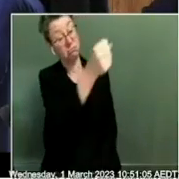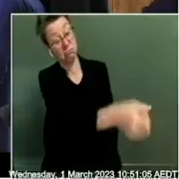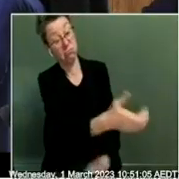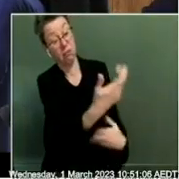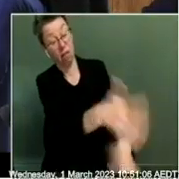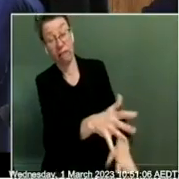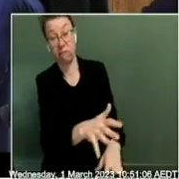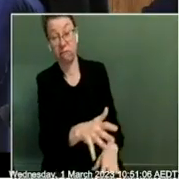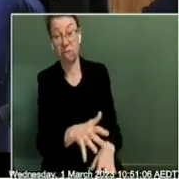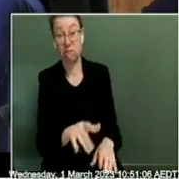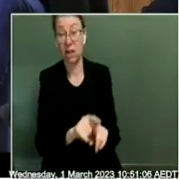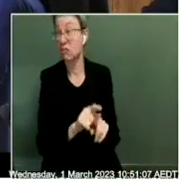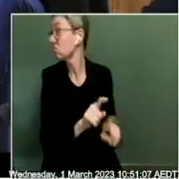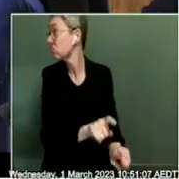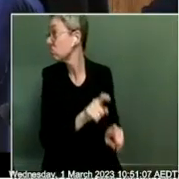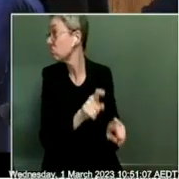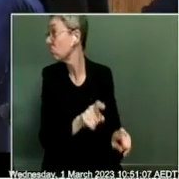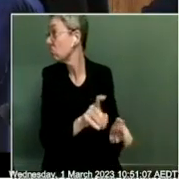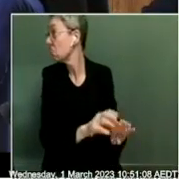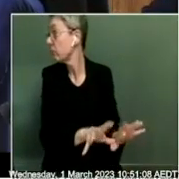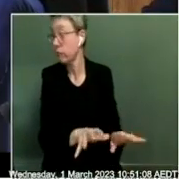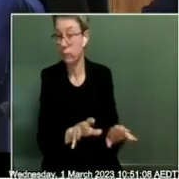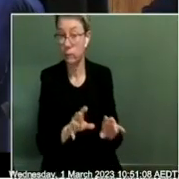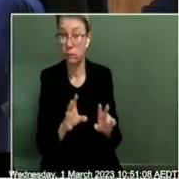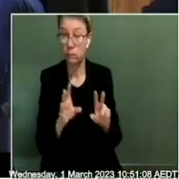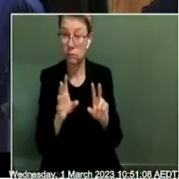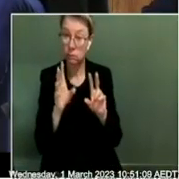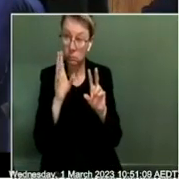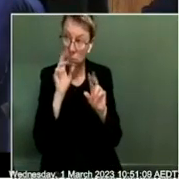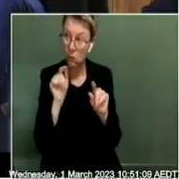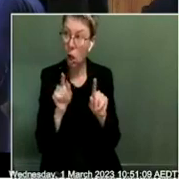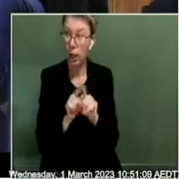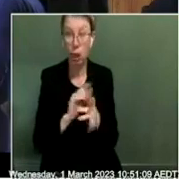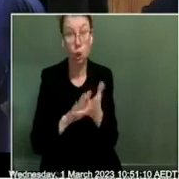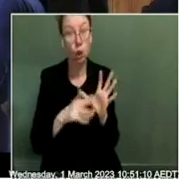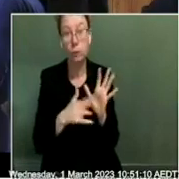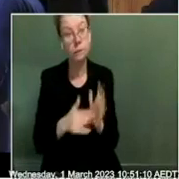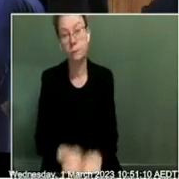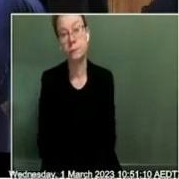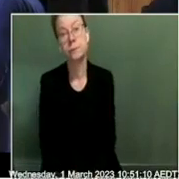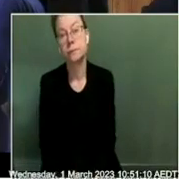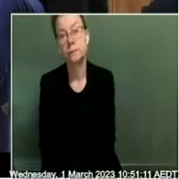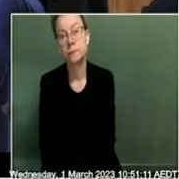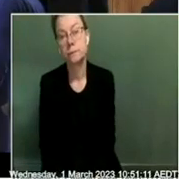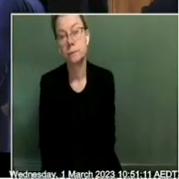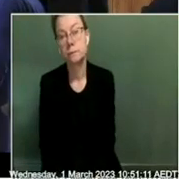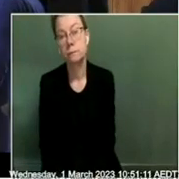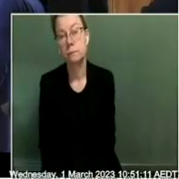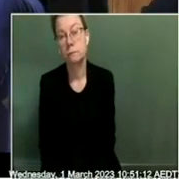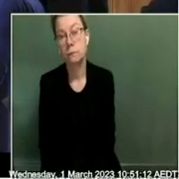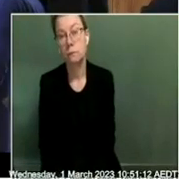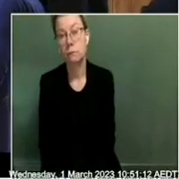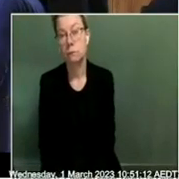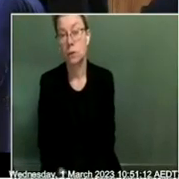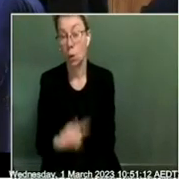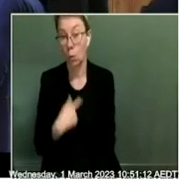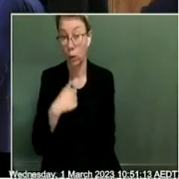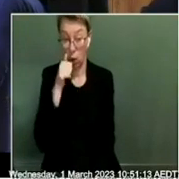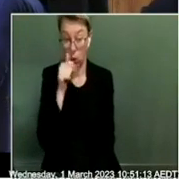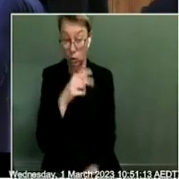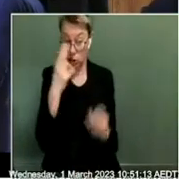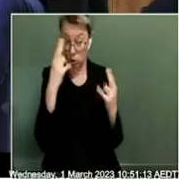treated like a human. We don't know what his record... We know that he died of malnutrition and bed sores, we know